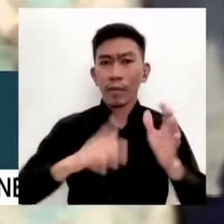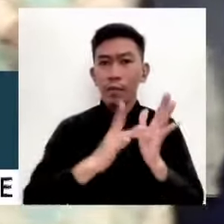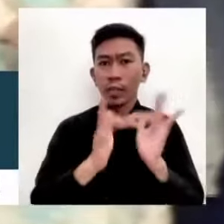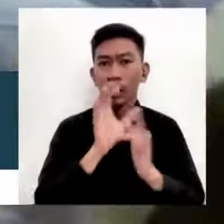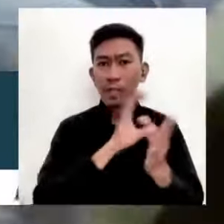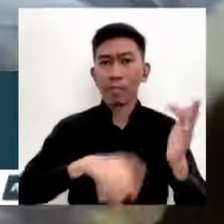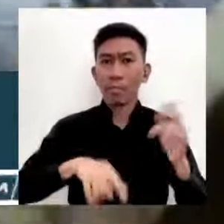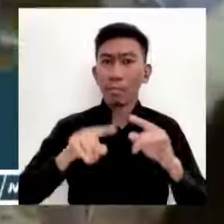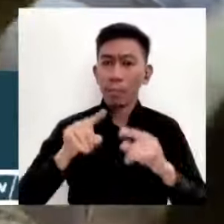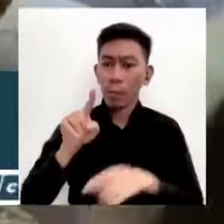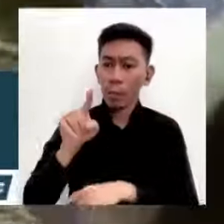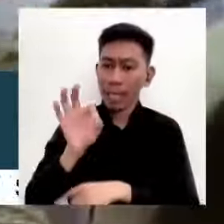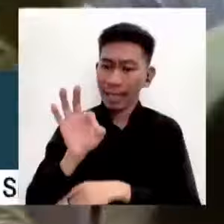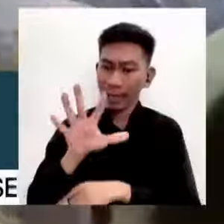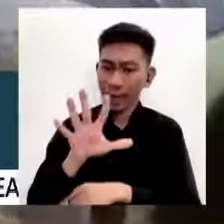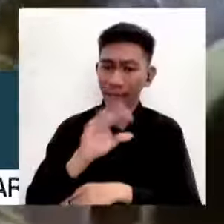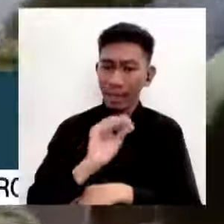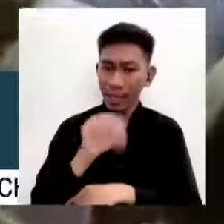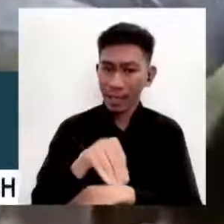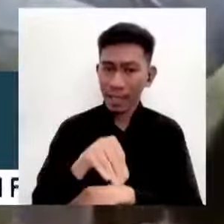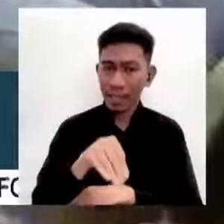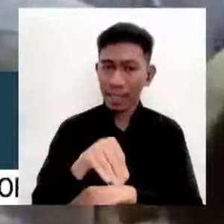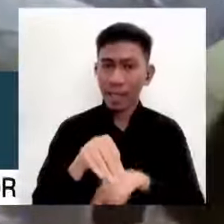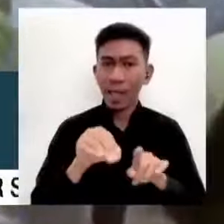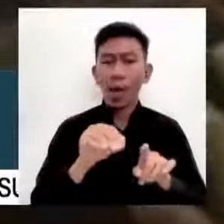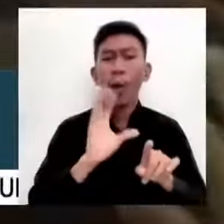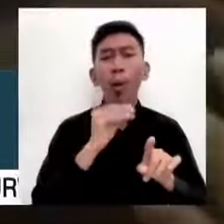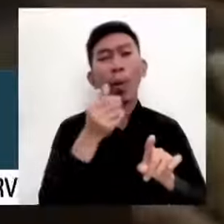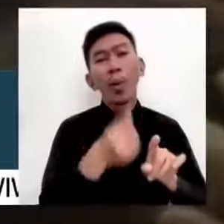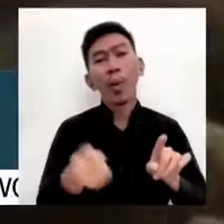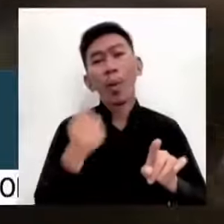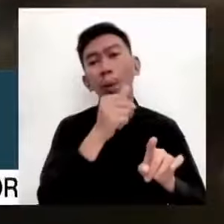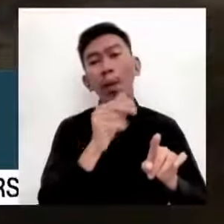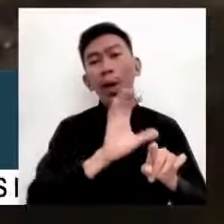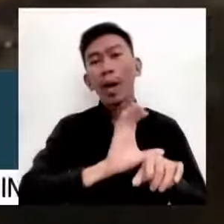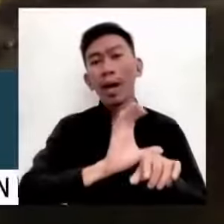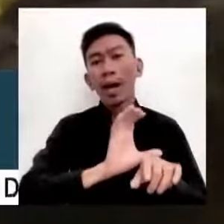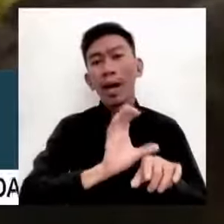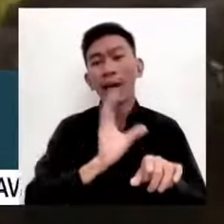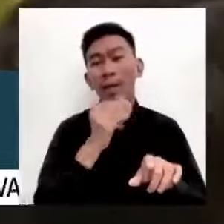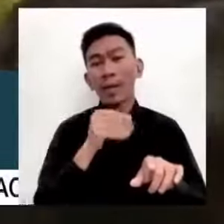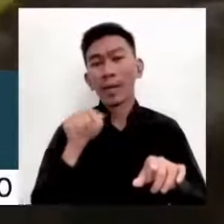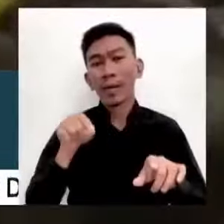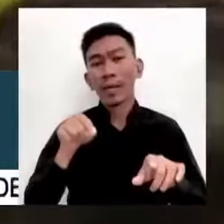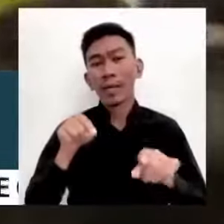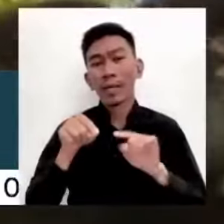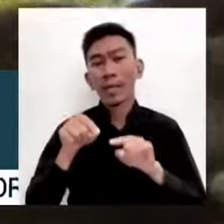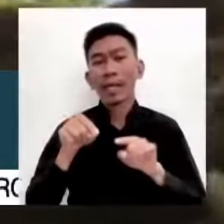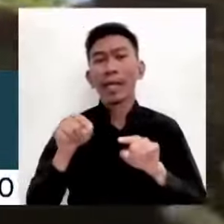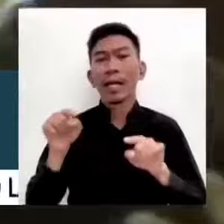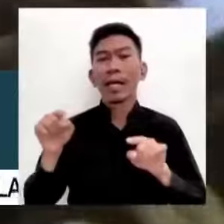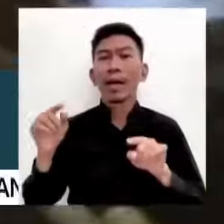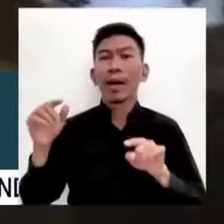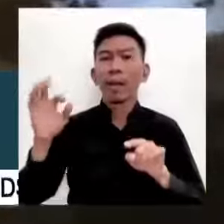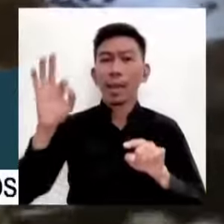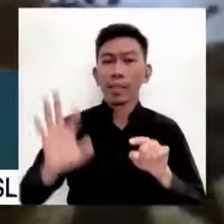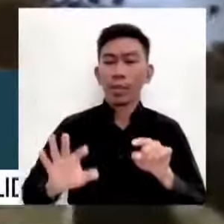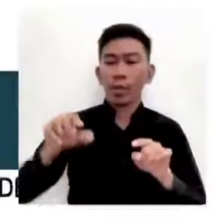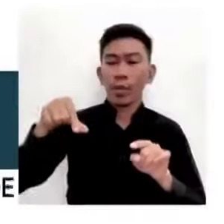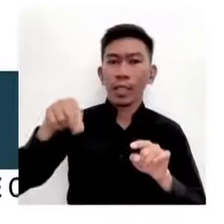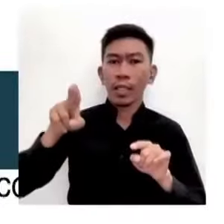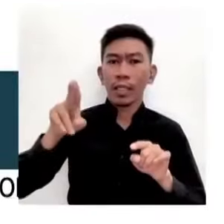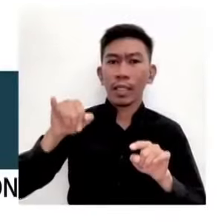95%. And we all know who is the head of the Kingdom of Jesus Christ, and which is Pastor Apollo